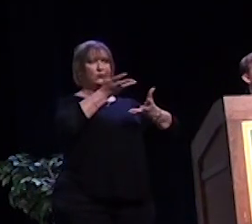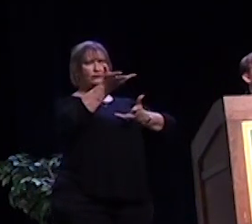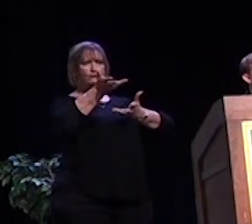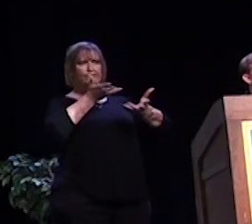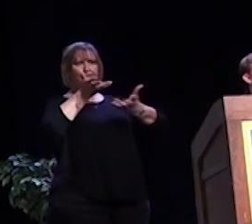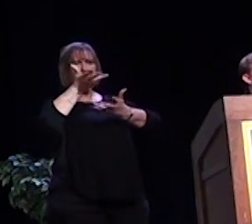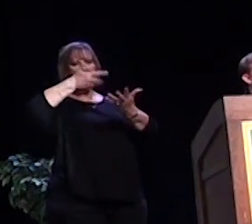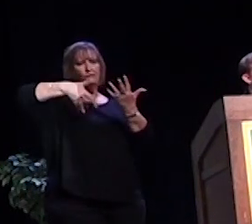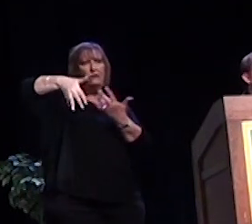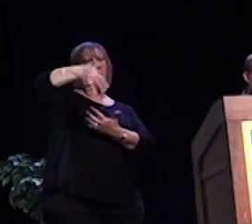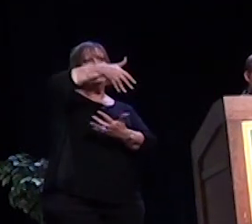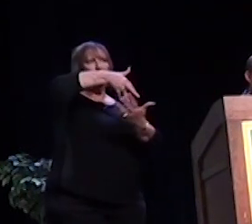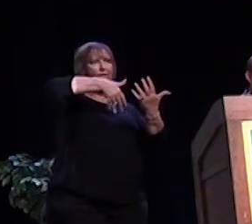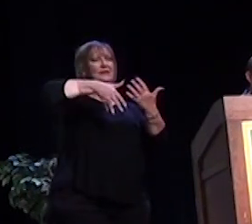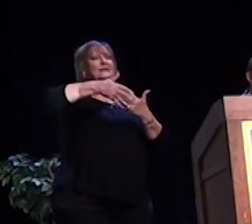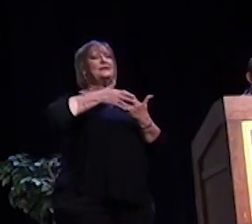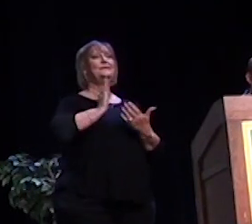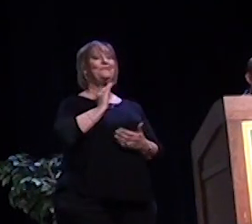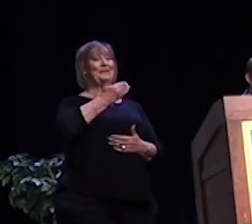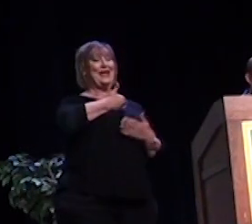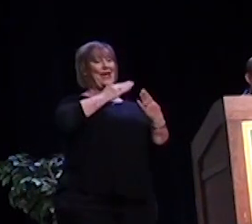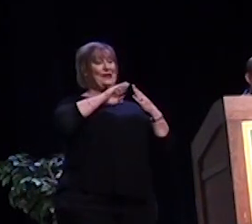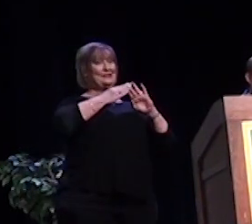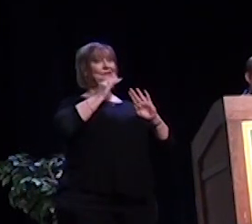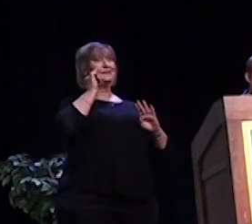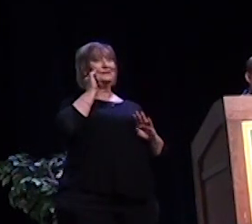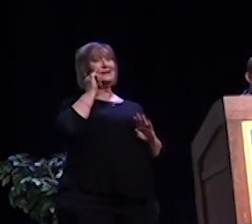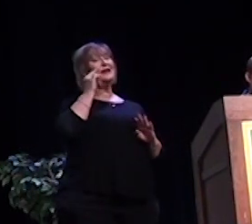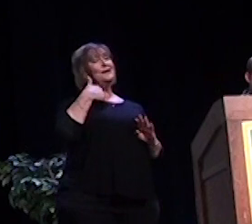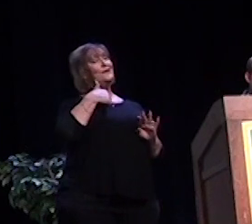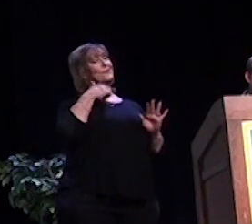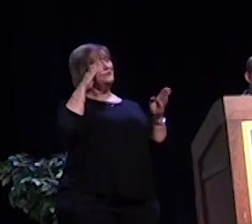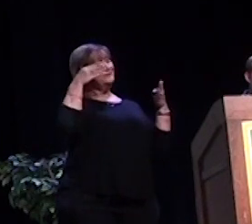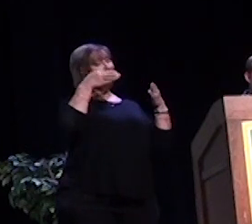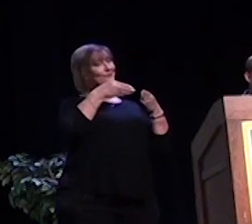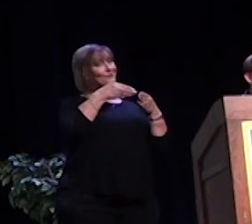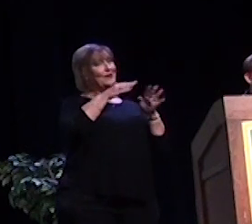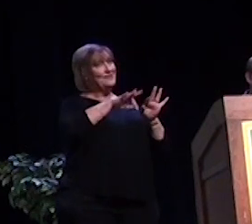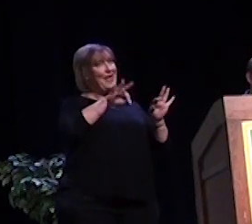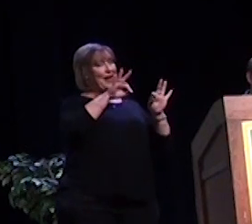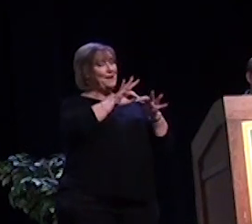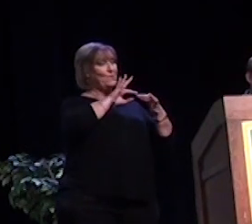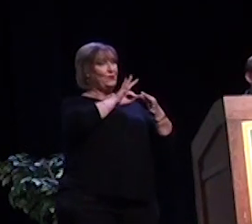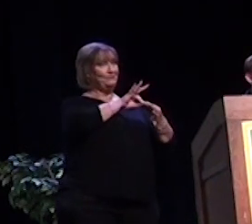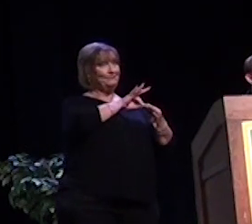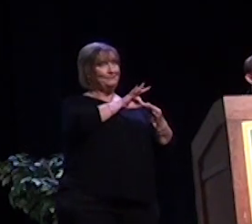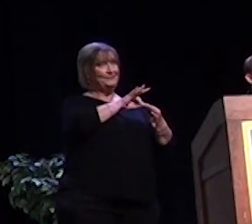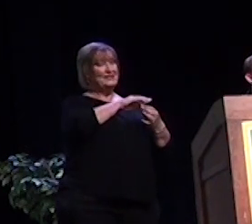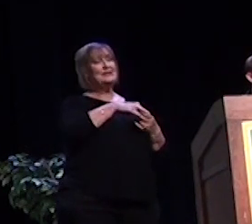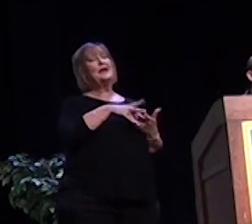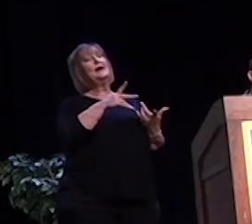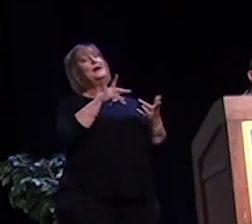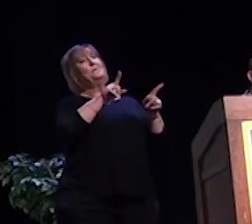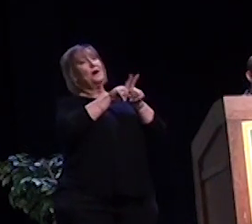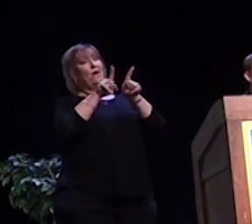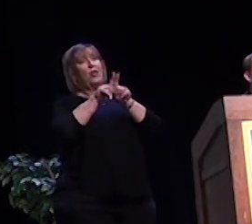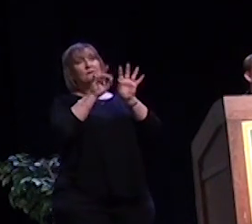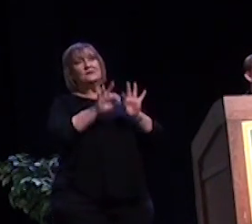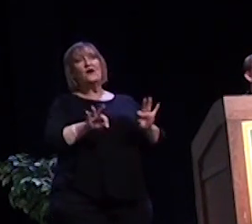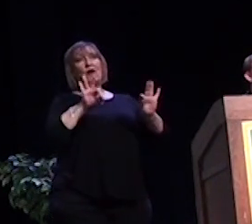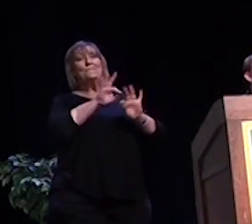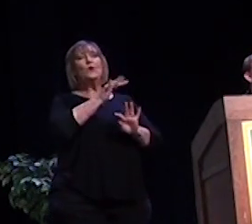communicating that through housing and the work that we do as a city. But we're going to be talking about compassion. We're going to be talking about programs